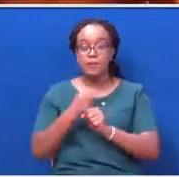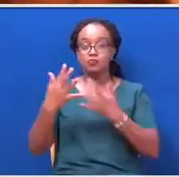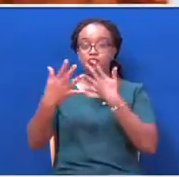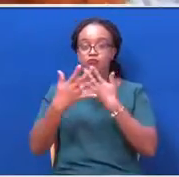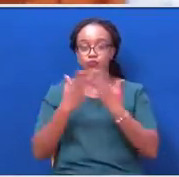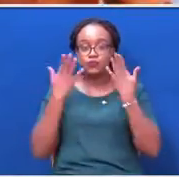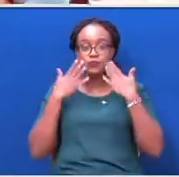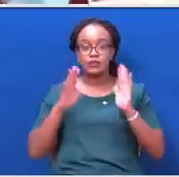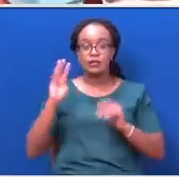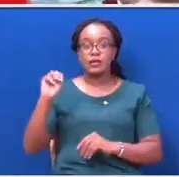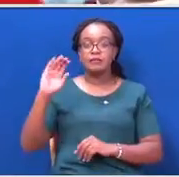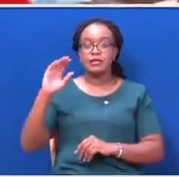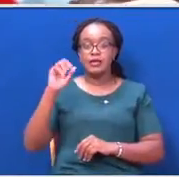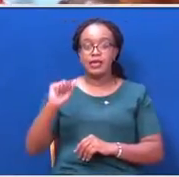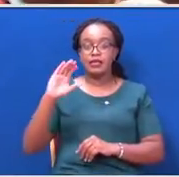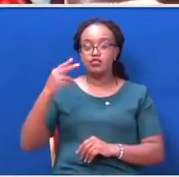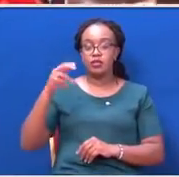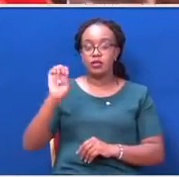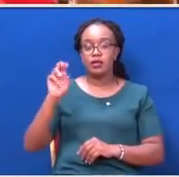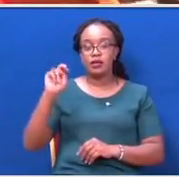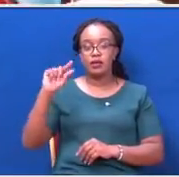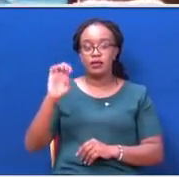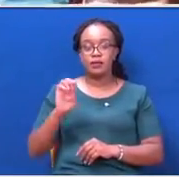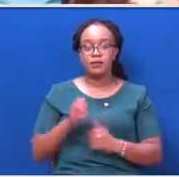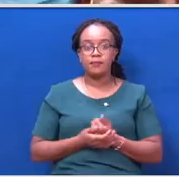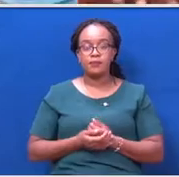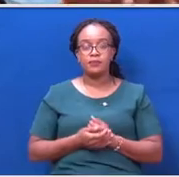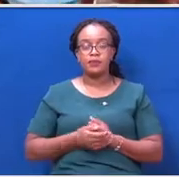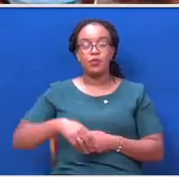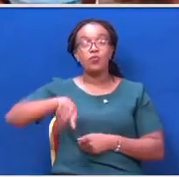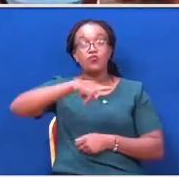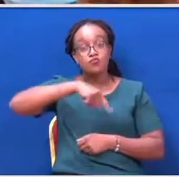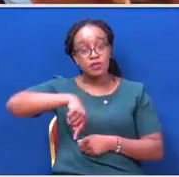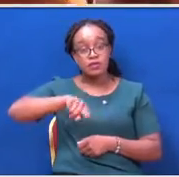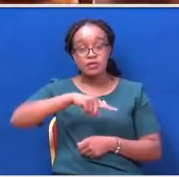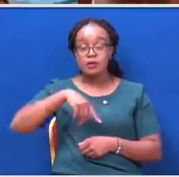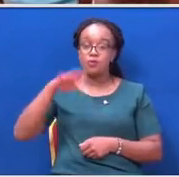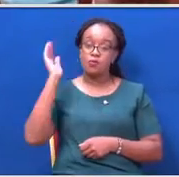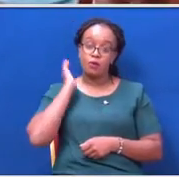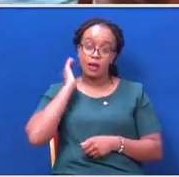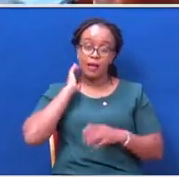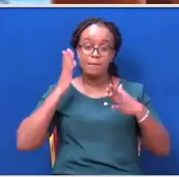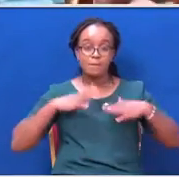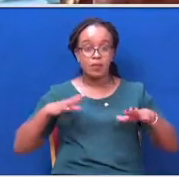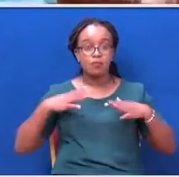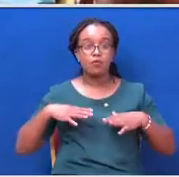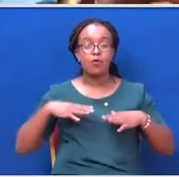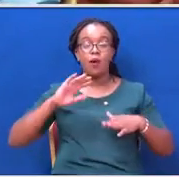MCA Habire Chege. And we as Murang’a residents, as Mount Kenya youth,